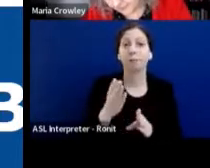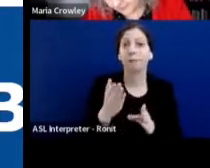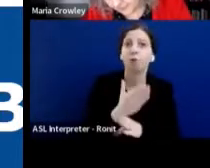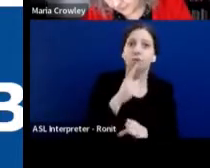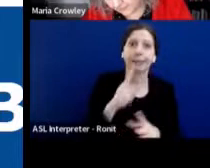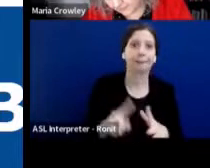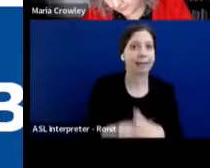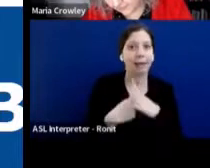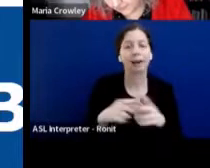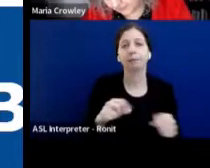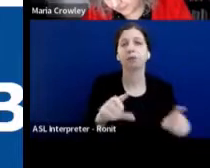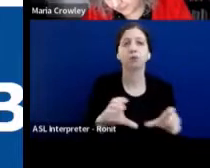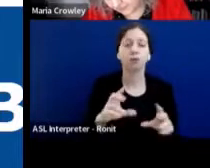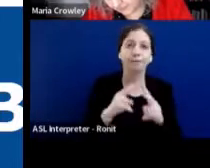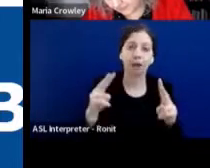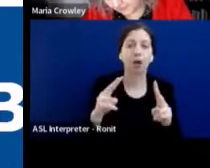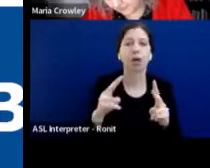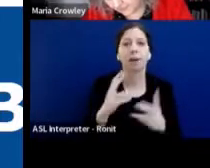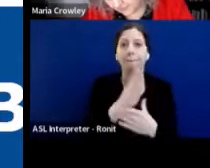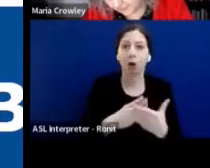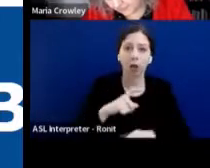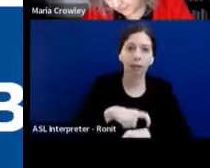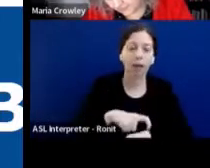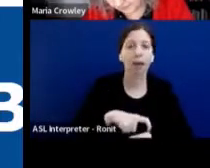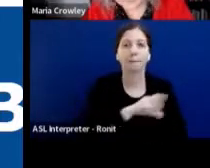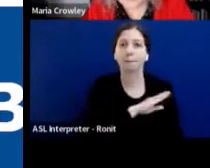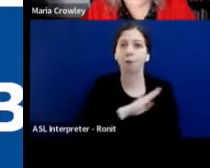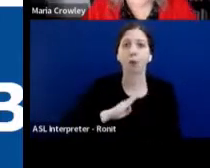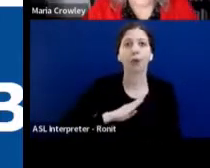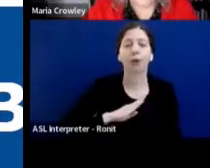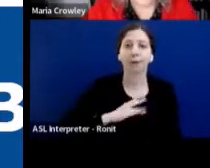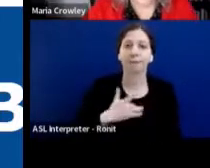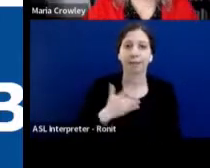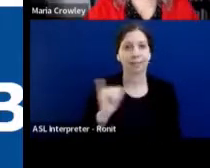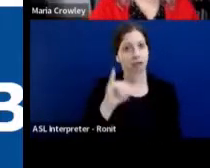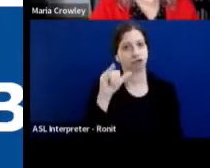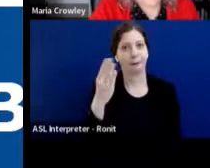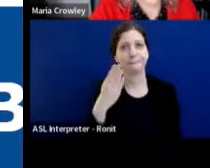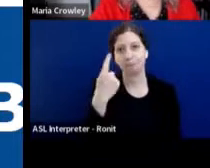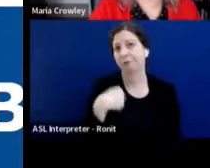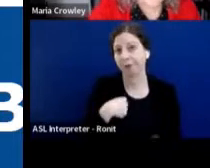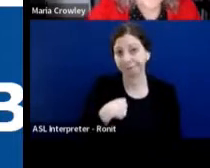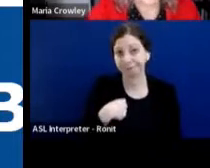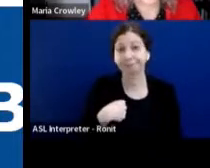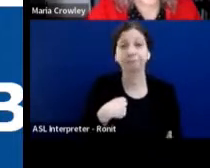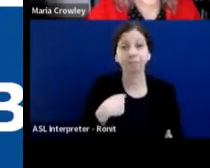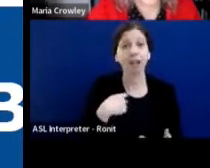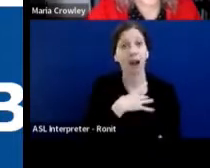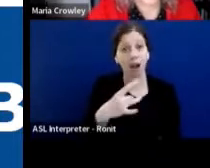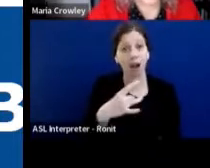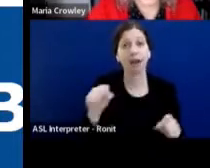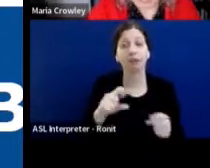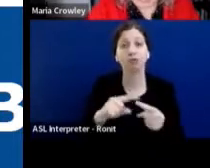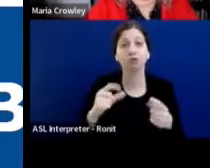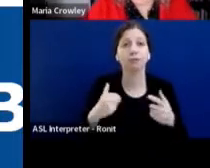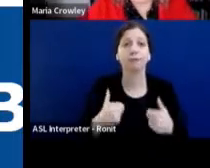to do these very, very part-time kind of boards, it does feel like a job to me. And I like being able to